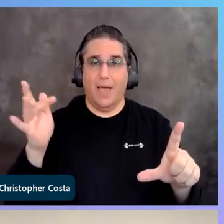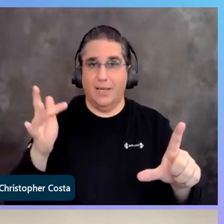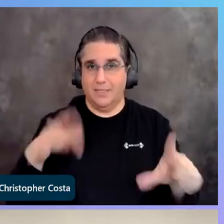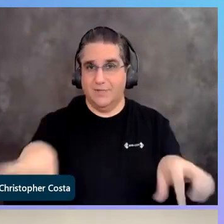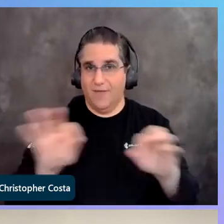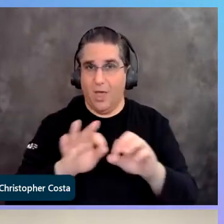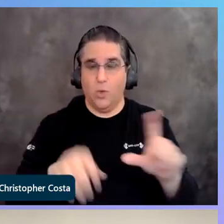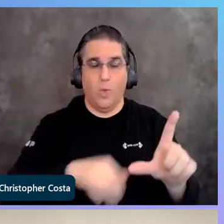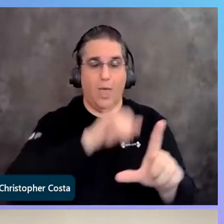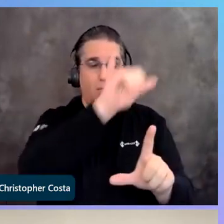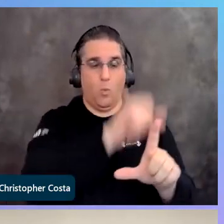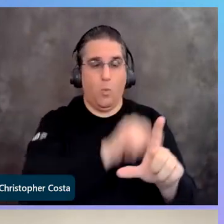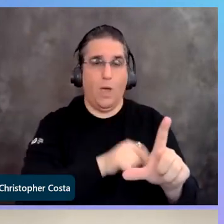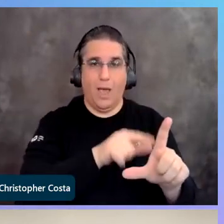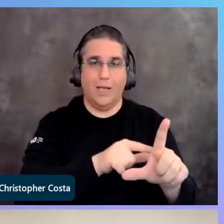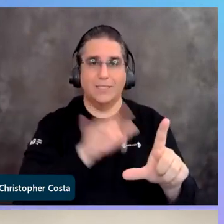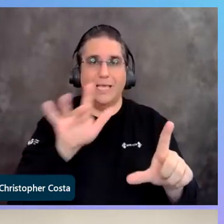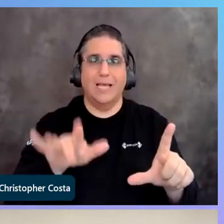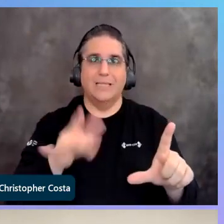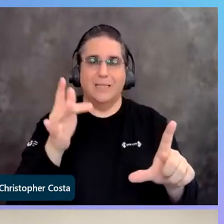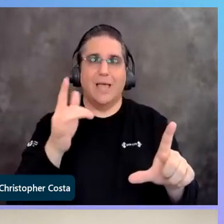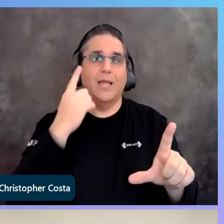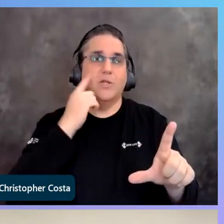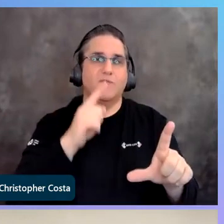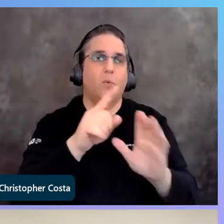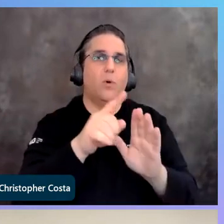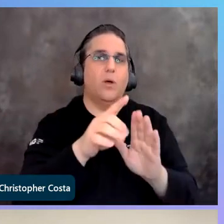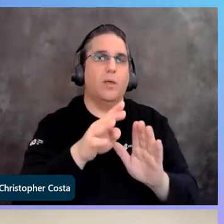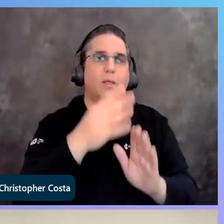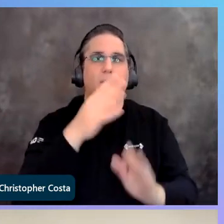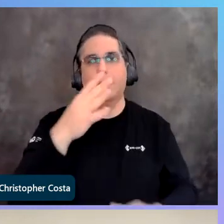as a lightness value of our foreground colors.